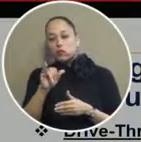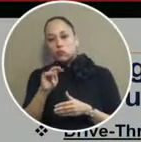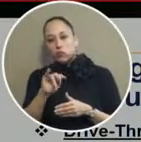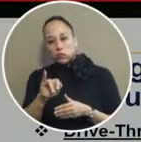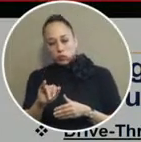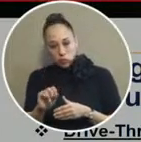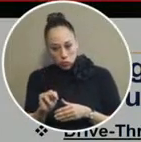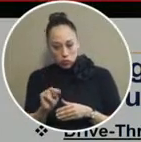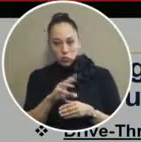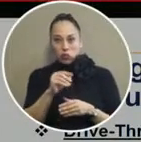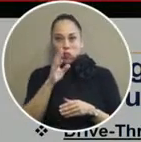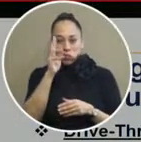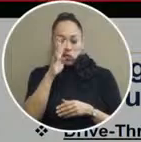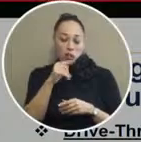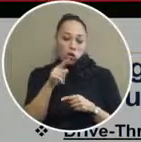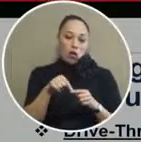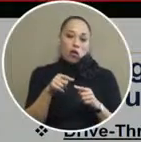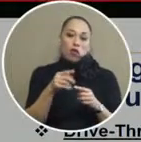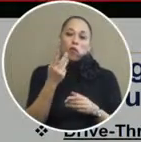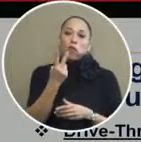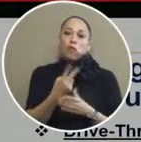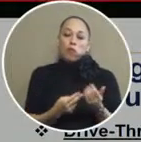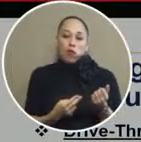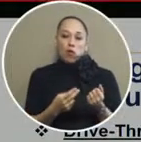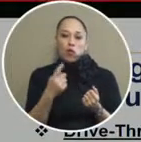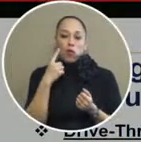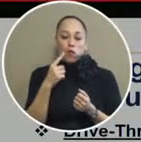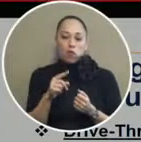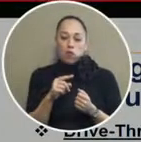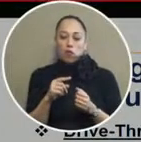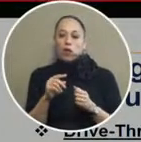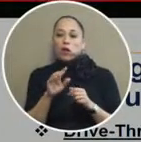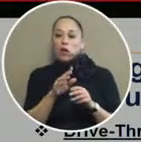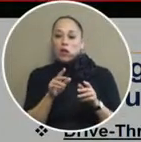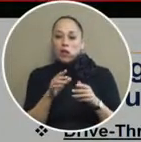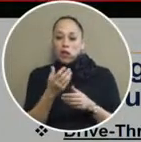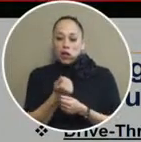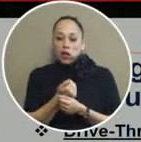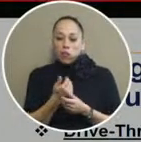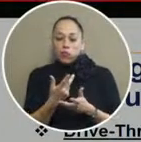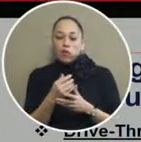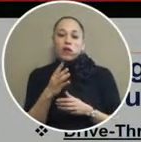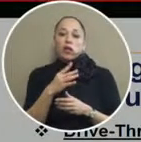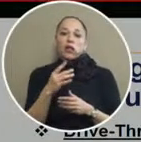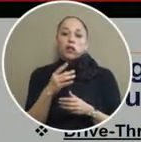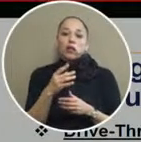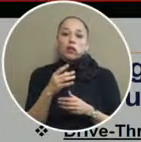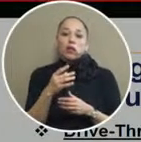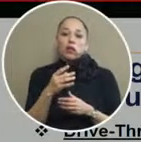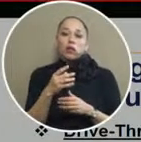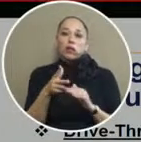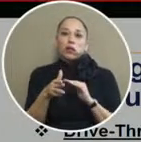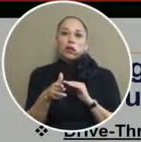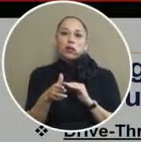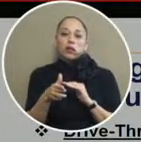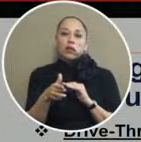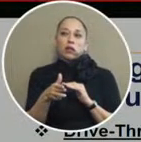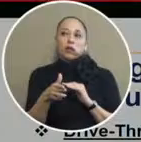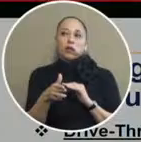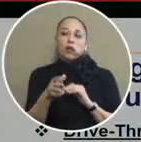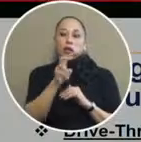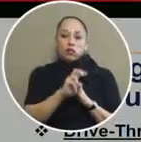And then the connectivity, both for transportation on the vehicle side, but also making sure that we have back to